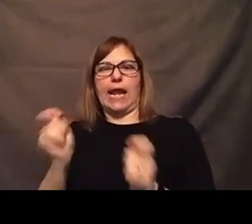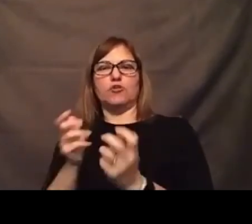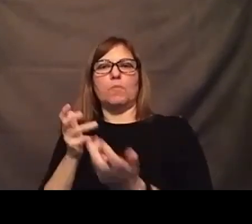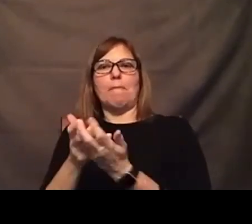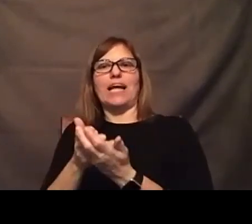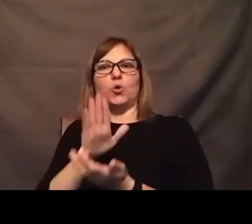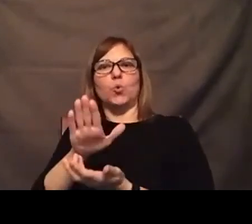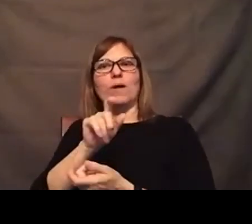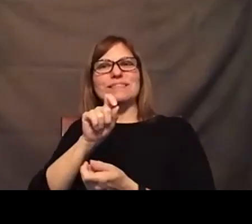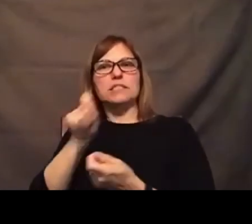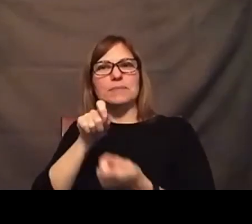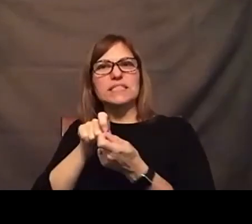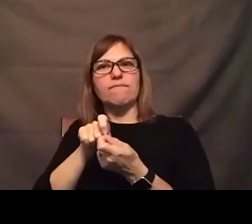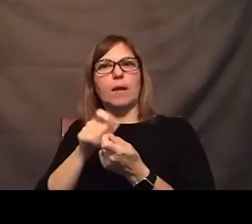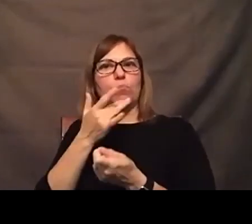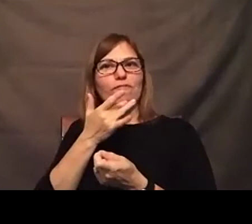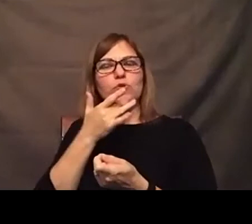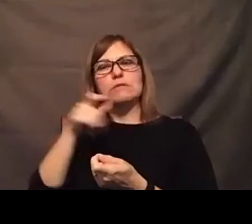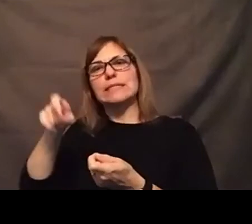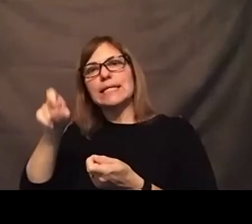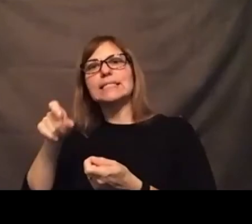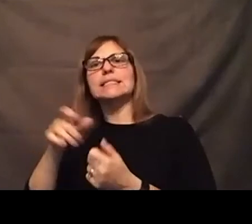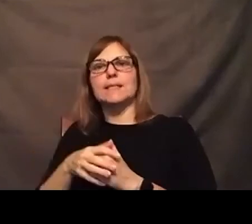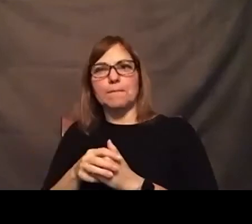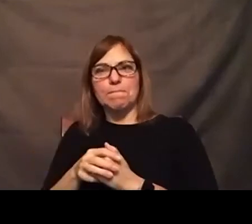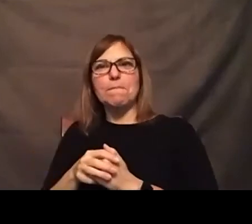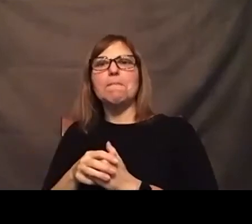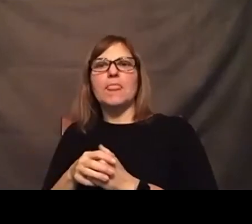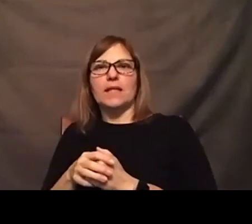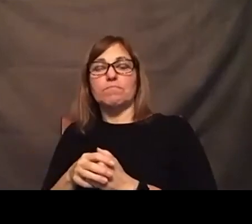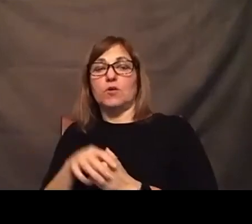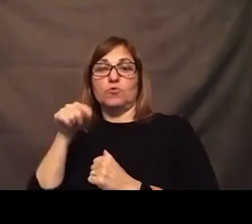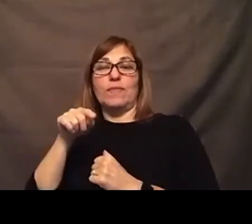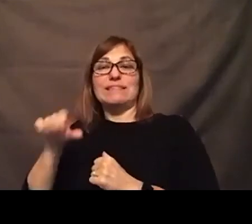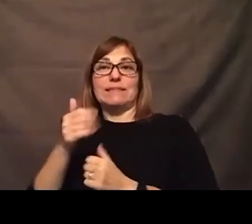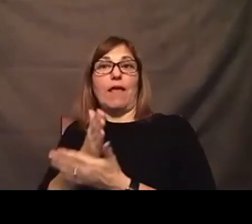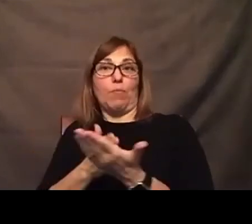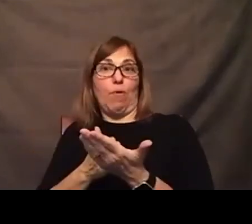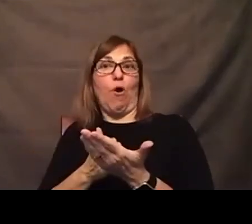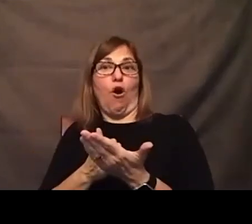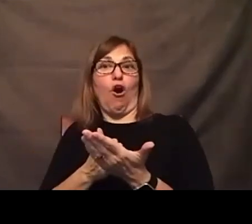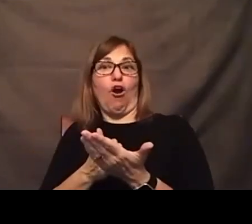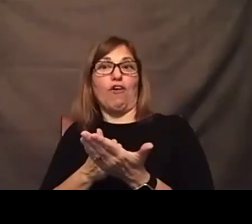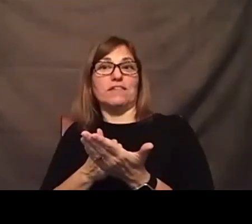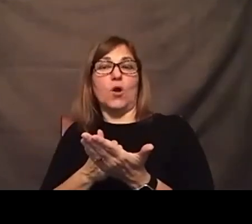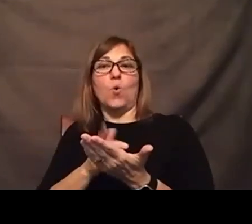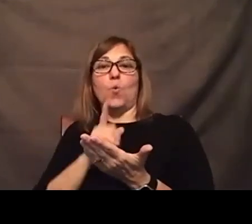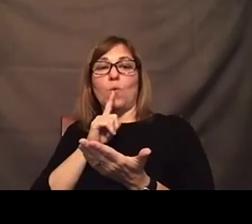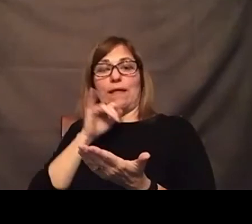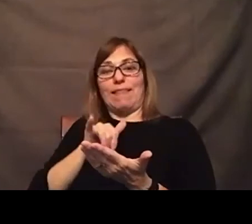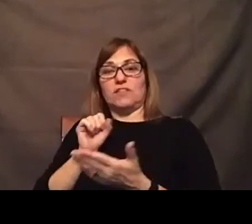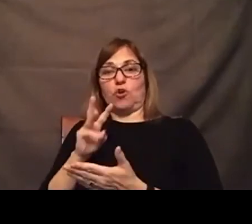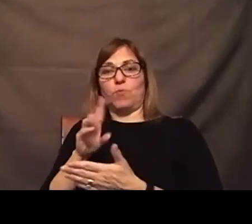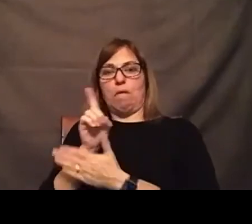specific preferences and needs. And so this is another part of that, designing into the software ahead of